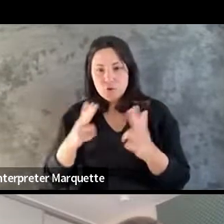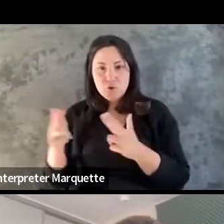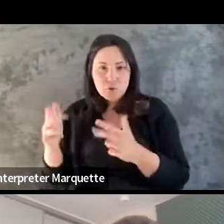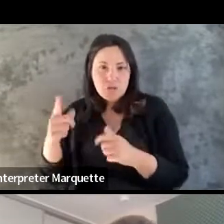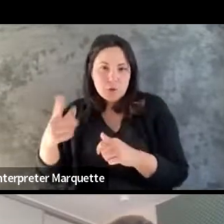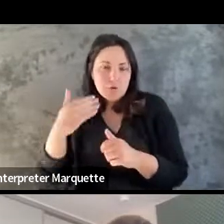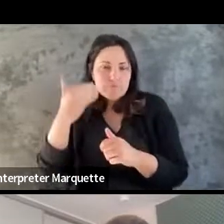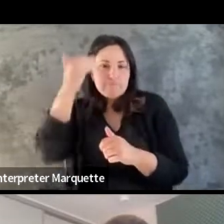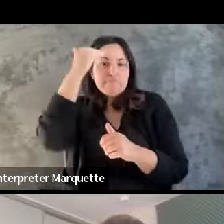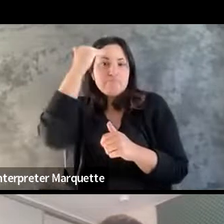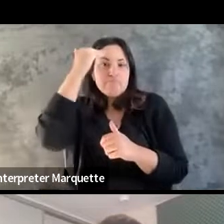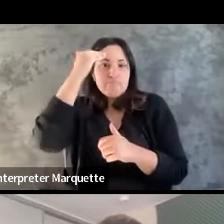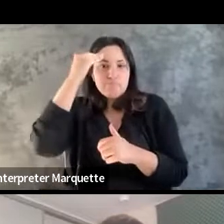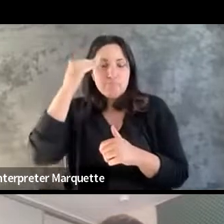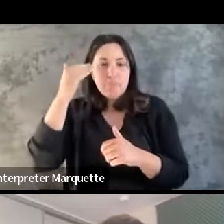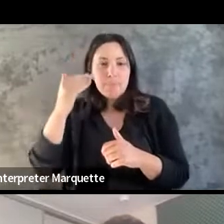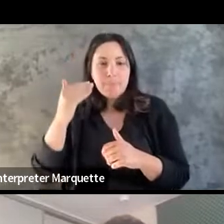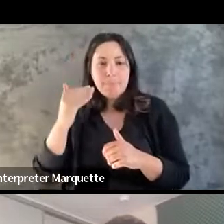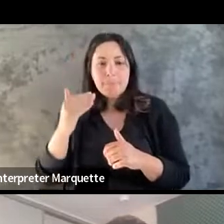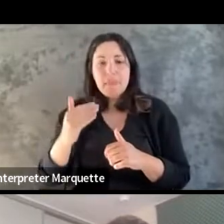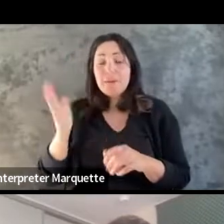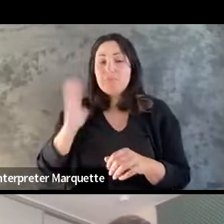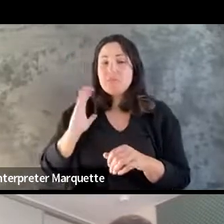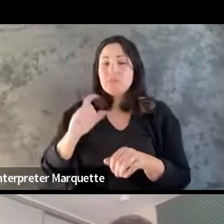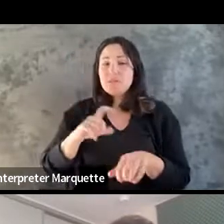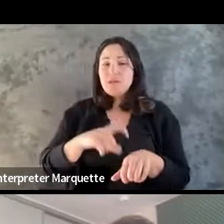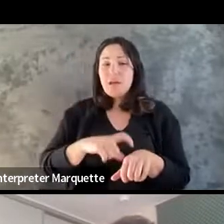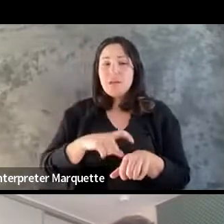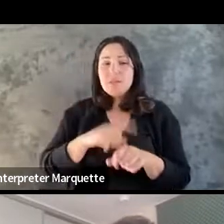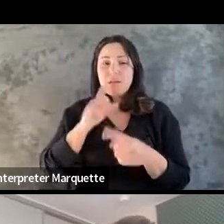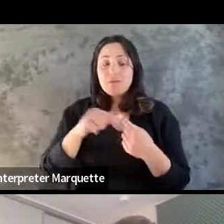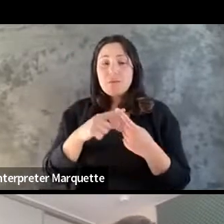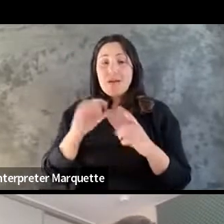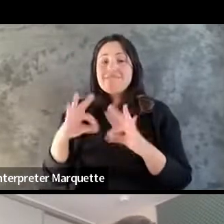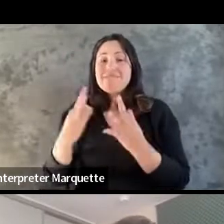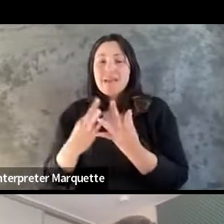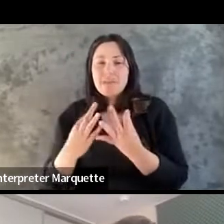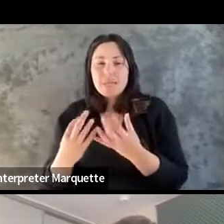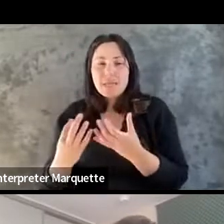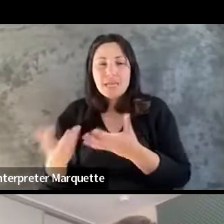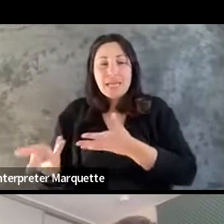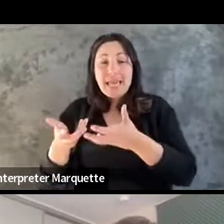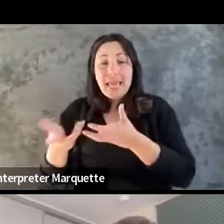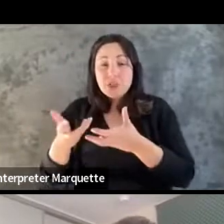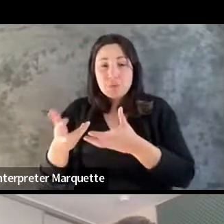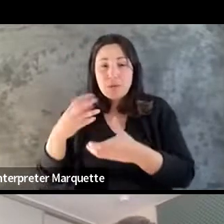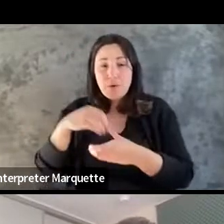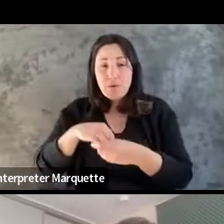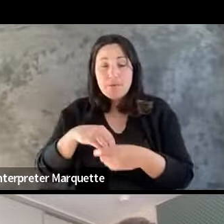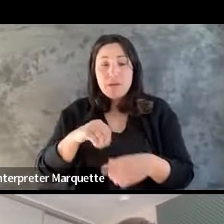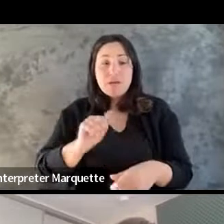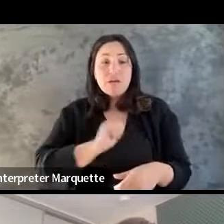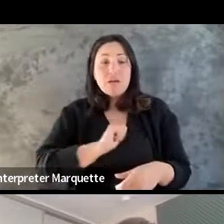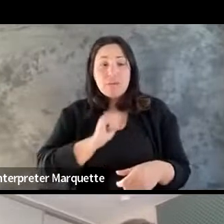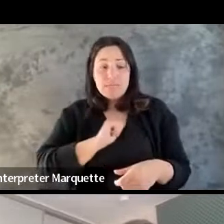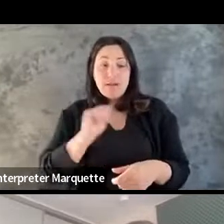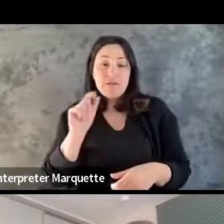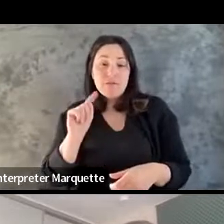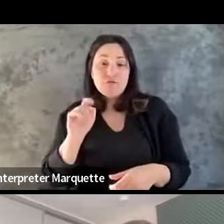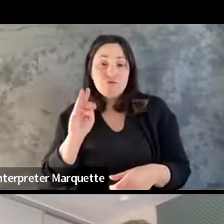that time, the question about family engagement was brought up. And I personally, having been a trauma